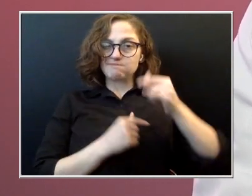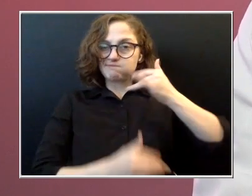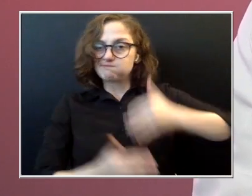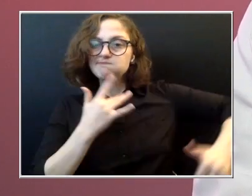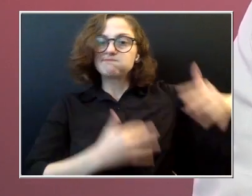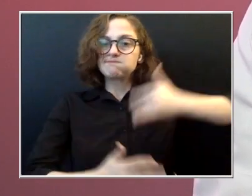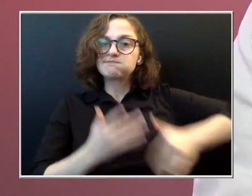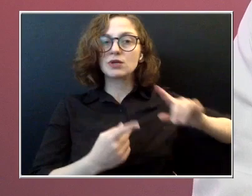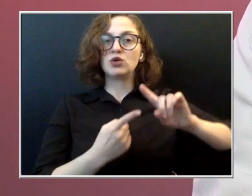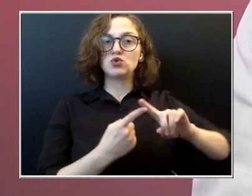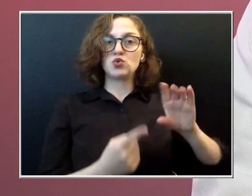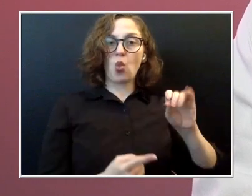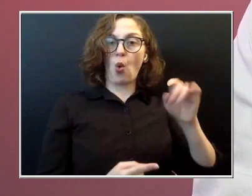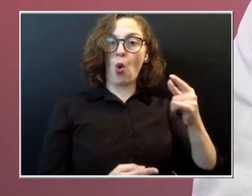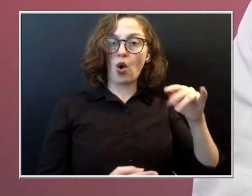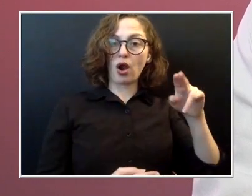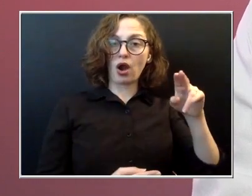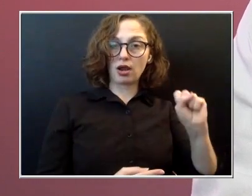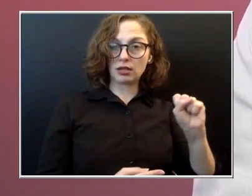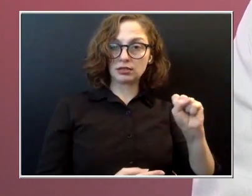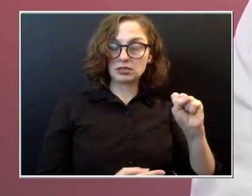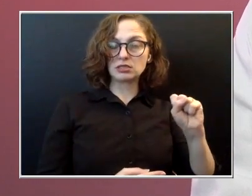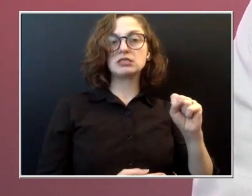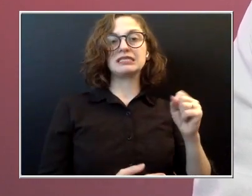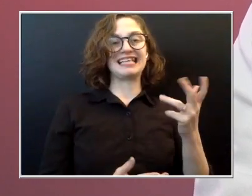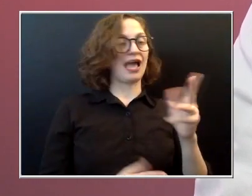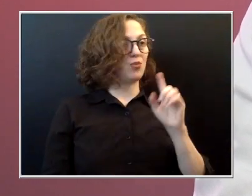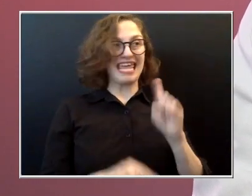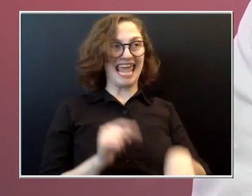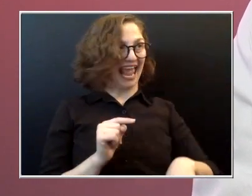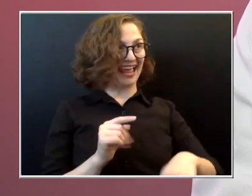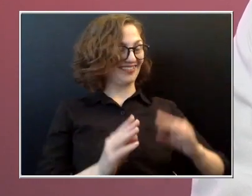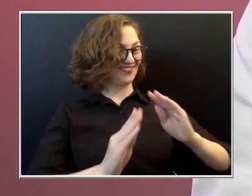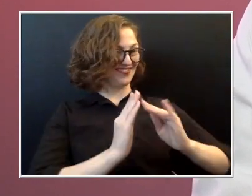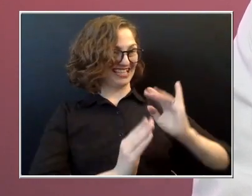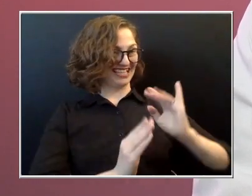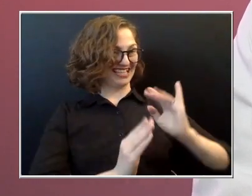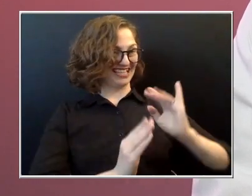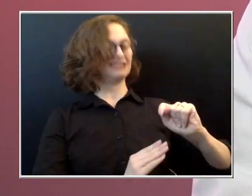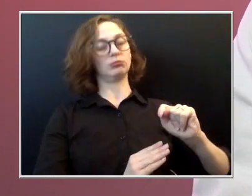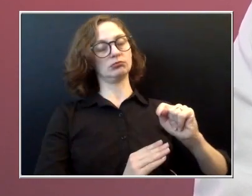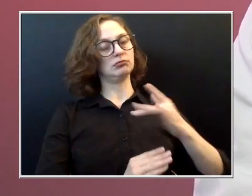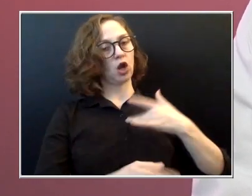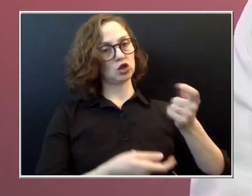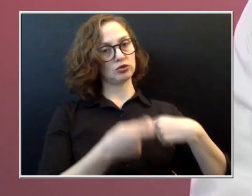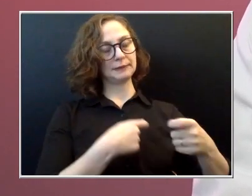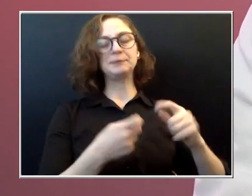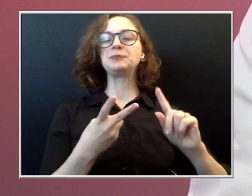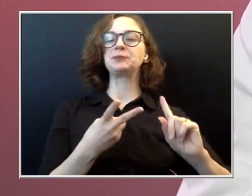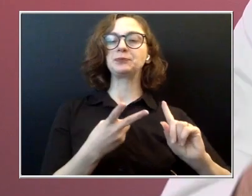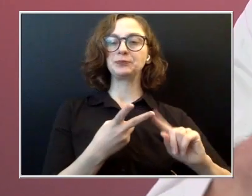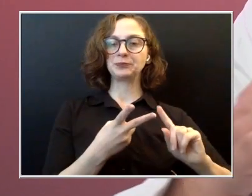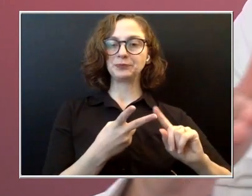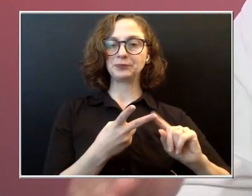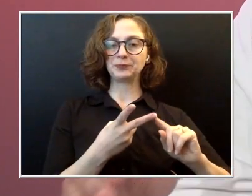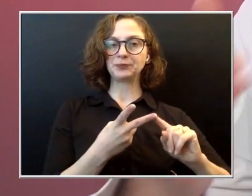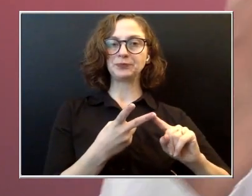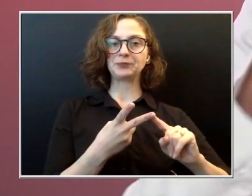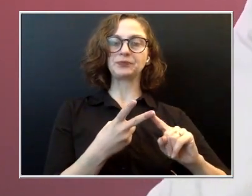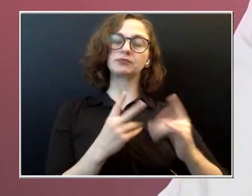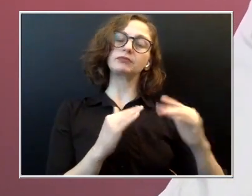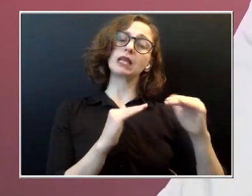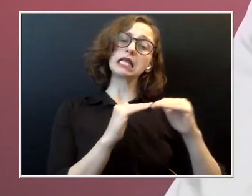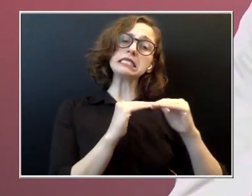it's irreversible, then we go for heart transplant. Second pathway is these are relatively stable people, but they are